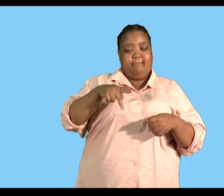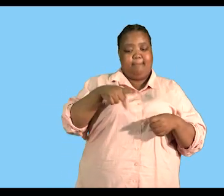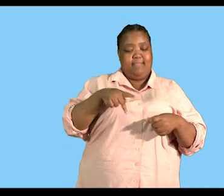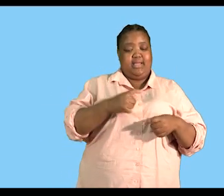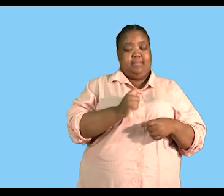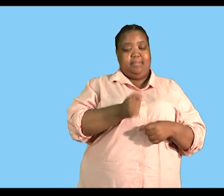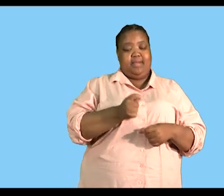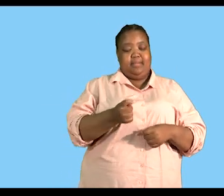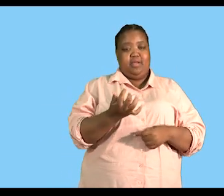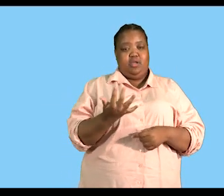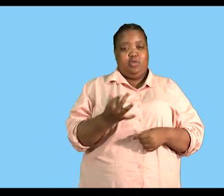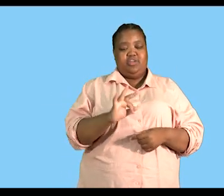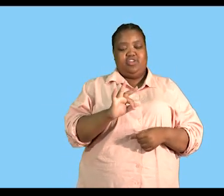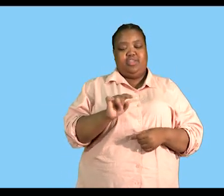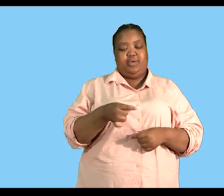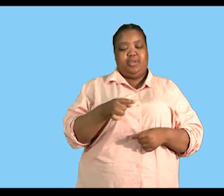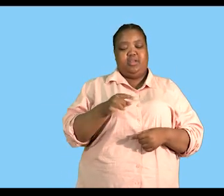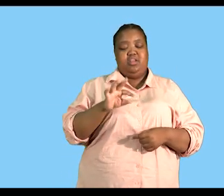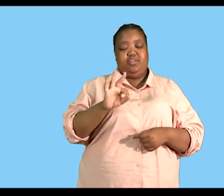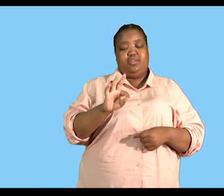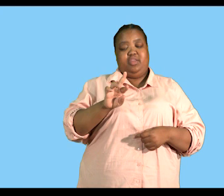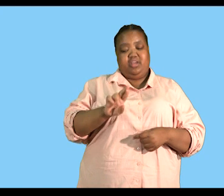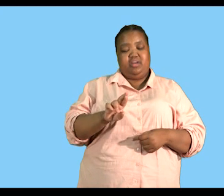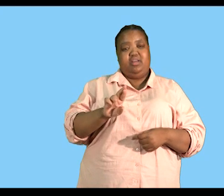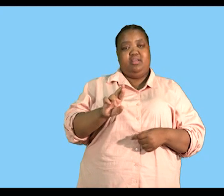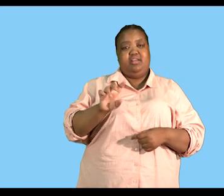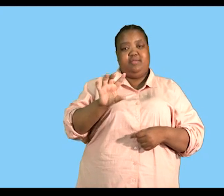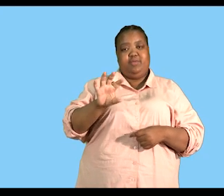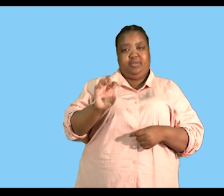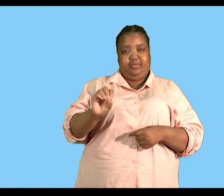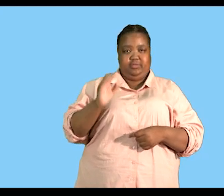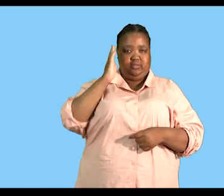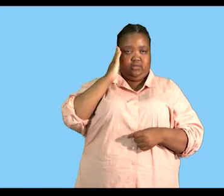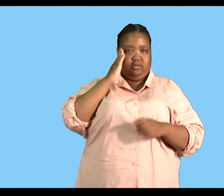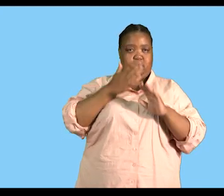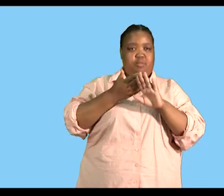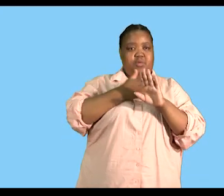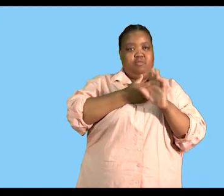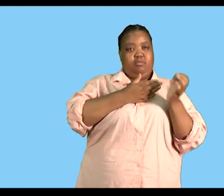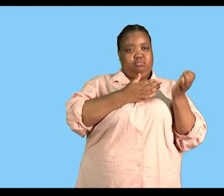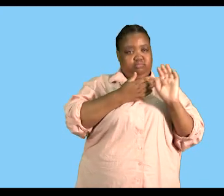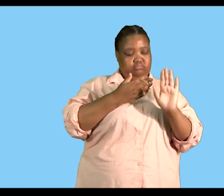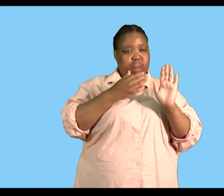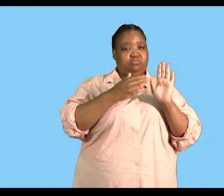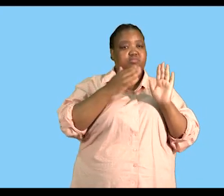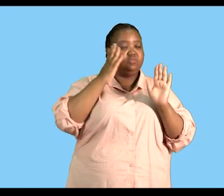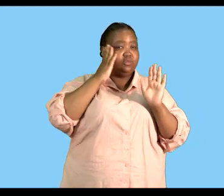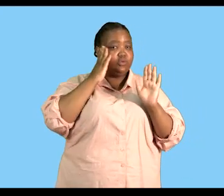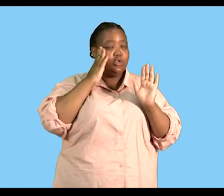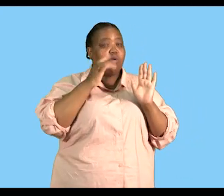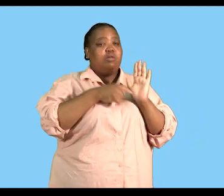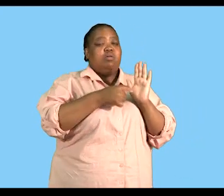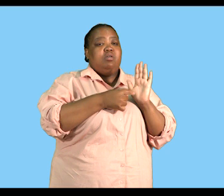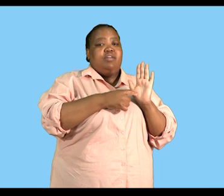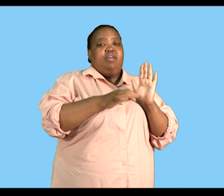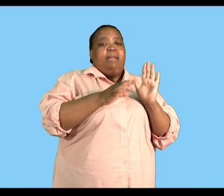pen, it's 3 rand 50. So we know this from the previous slide that it was 3 rand 50. So